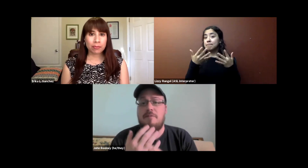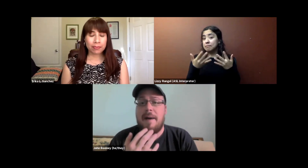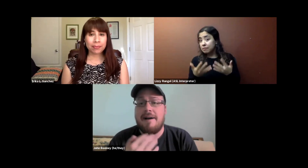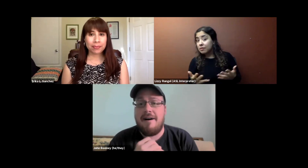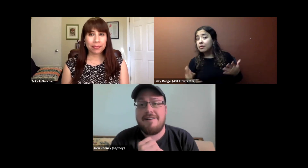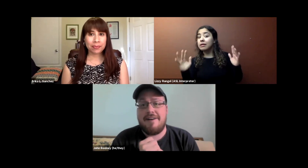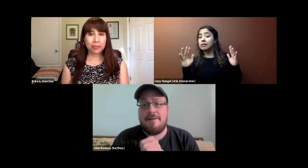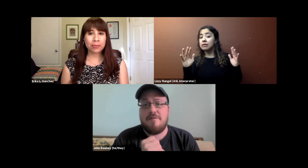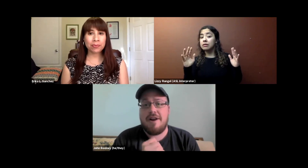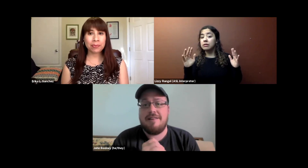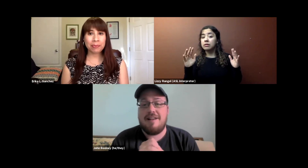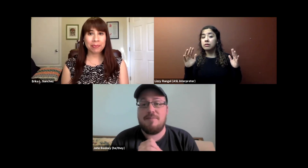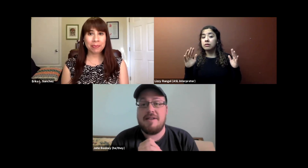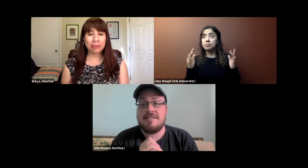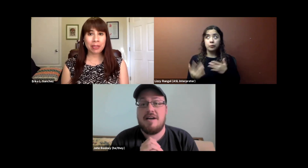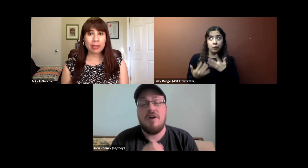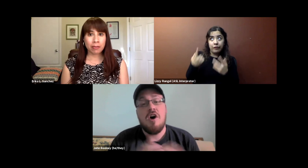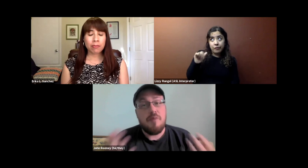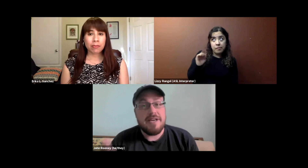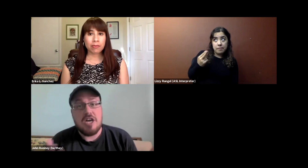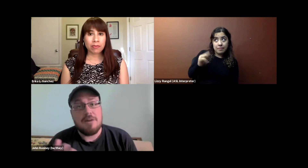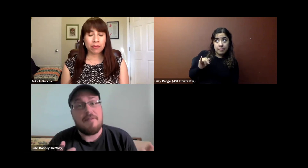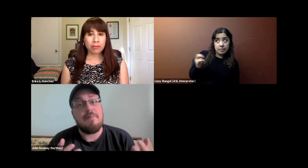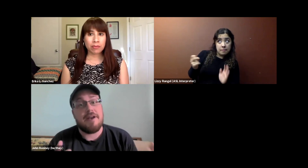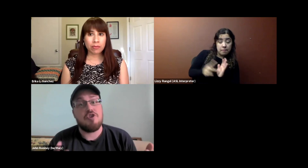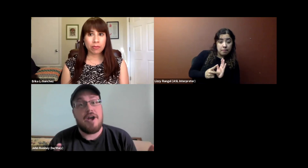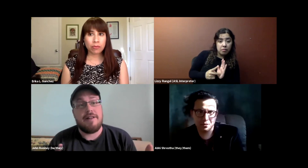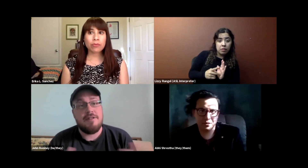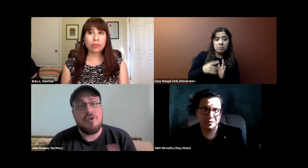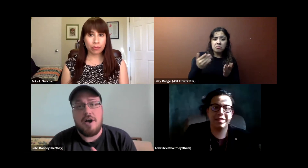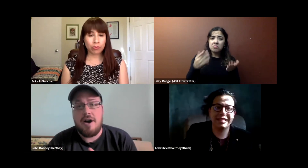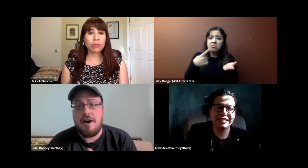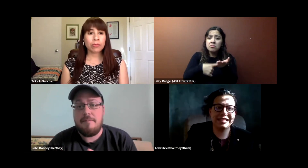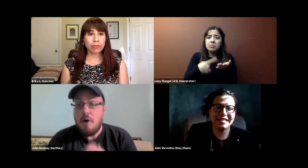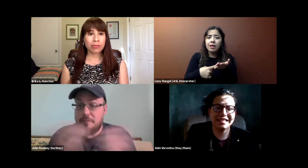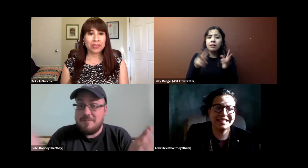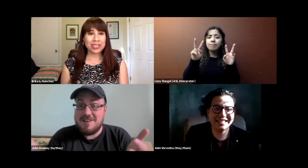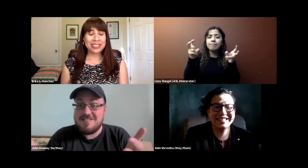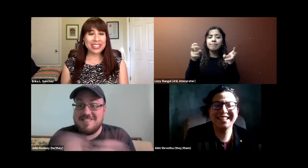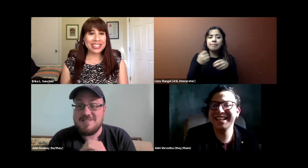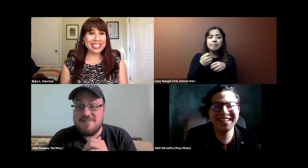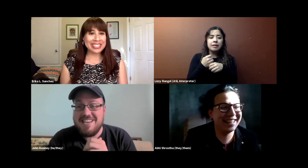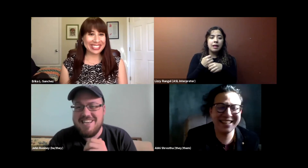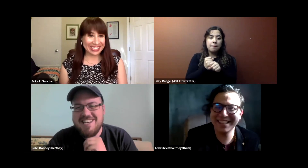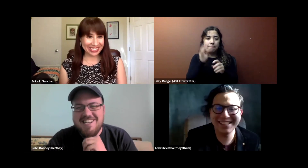comes back on for any last minute stuff, we can talk about the Maker Challenge. Oh, there's